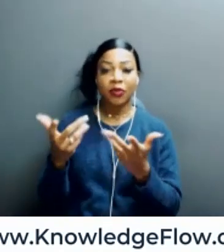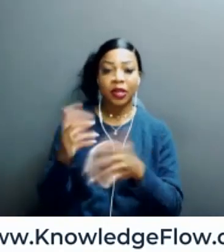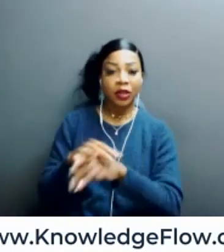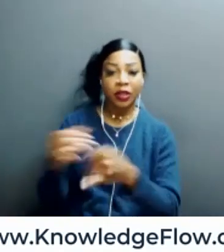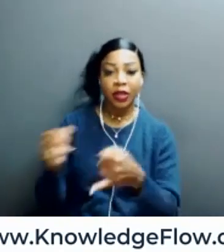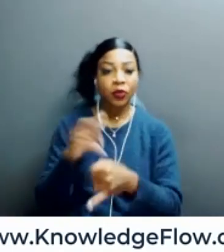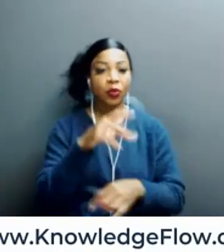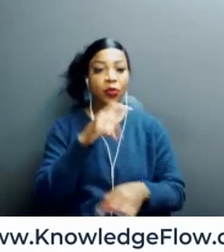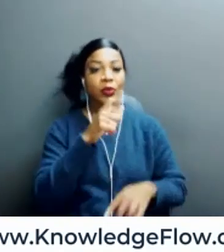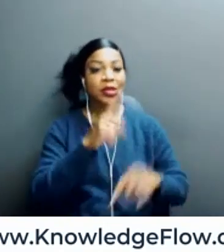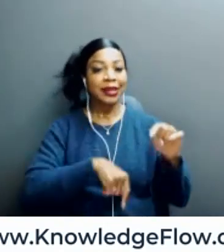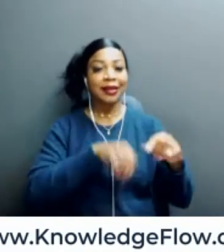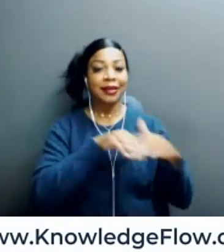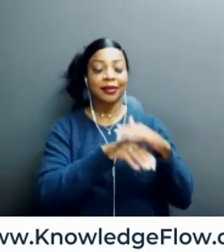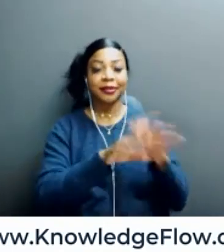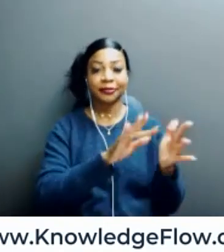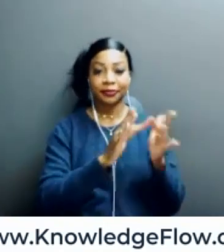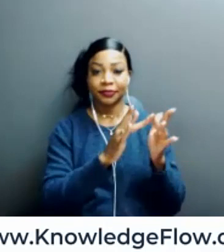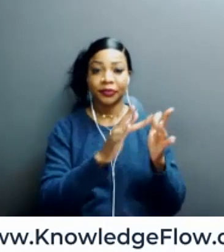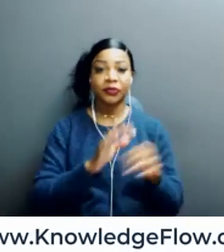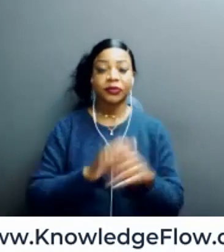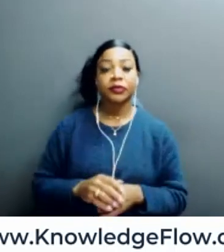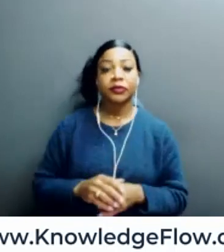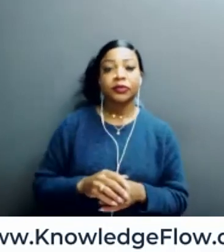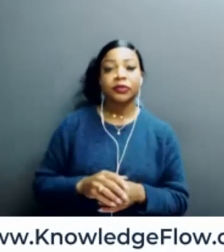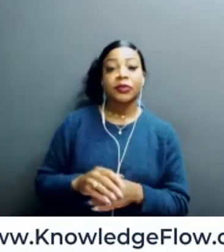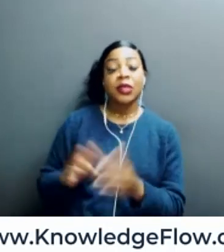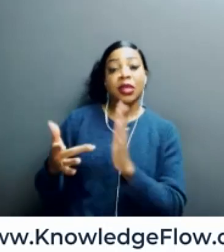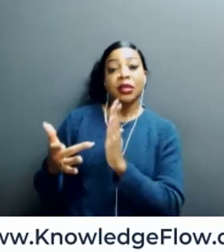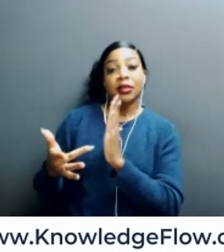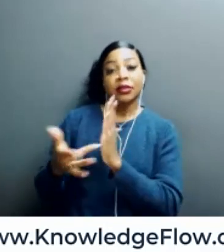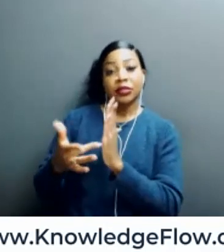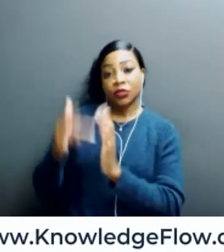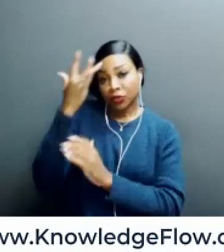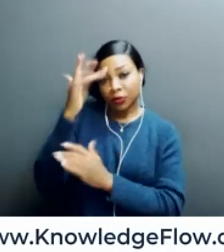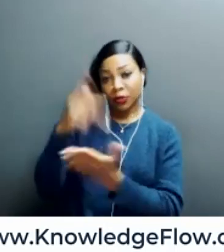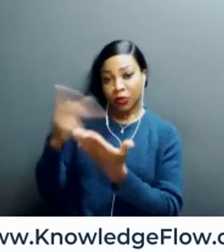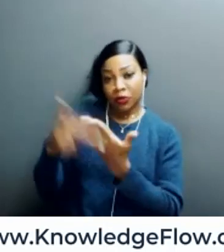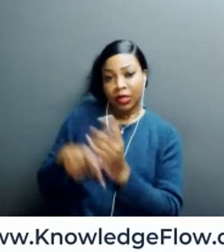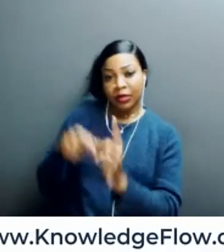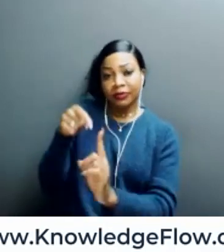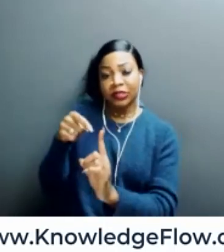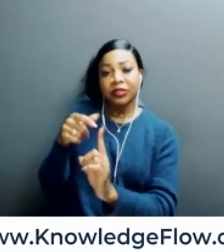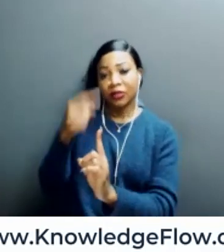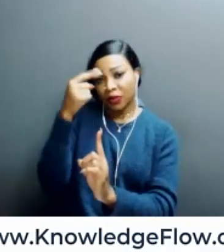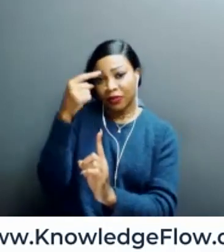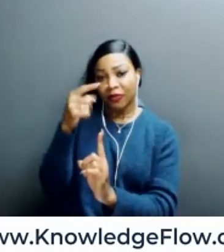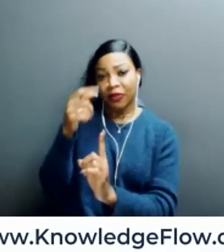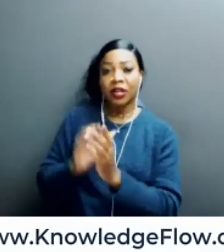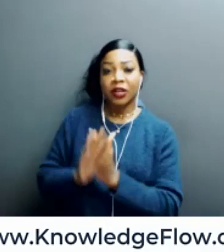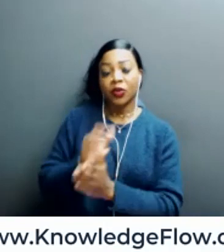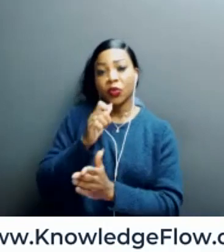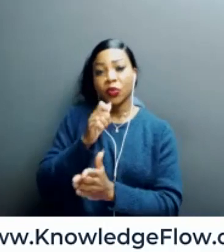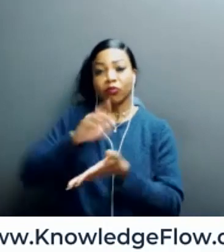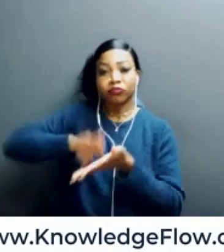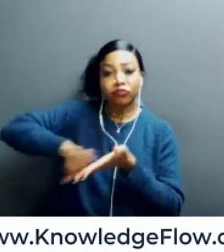and I think one of the things with our digital smarts uh program in particular was that it was um geared towards underrepresented and specifically folks